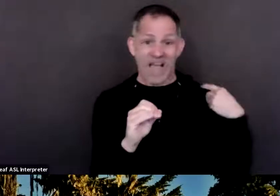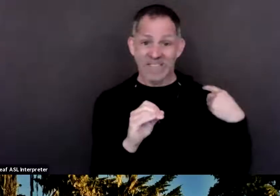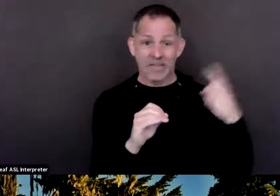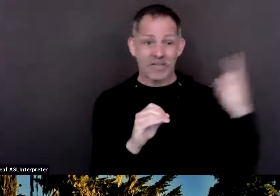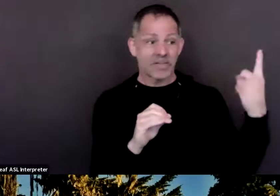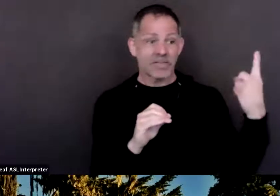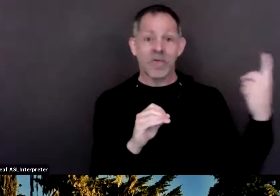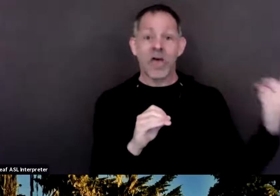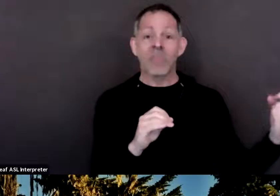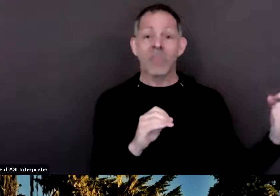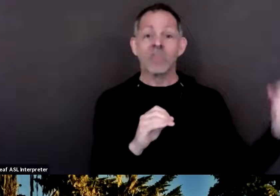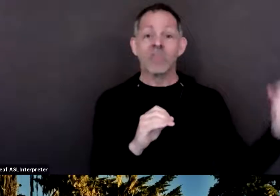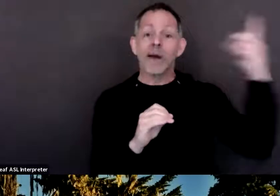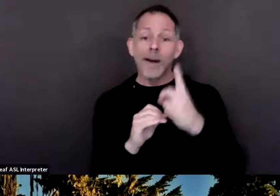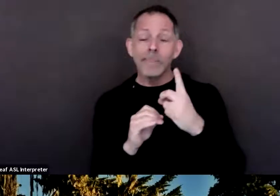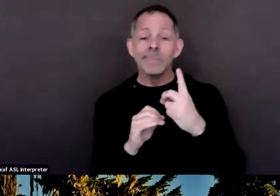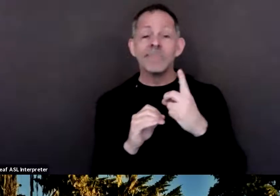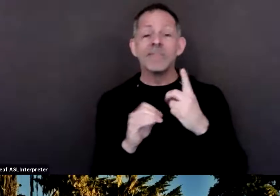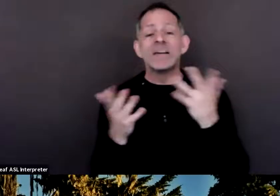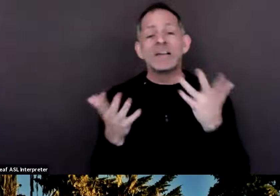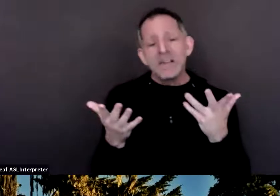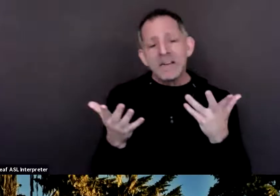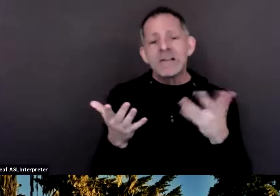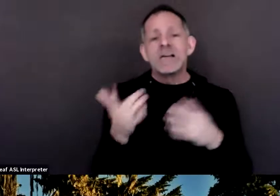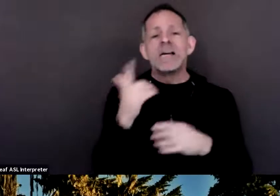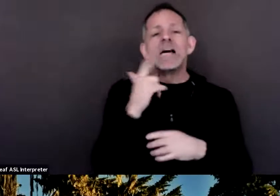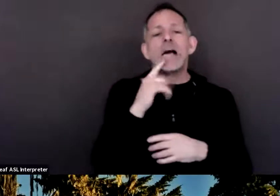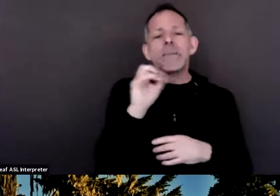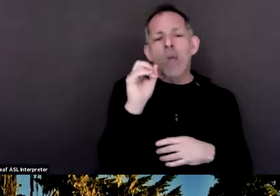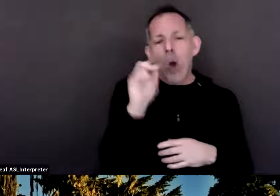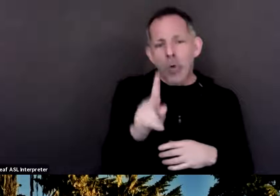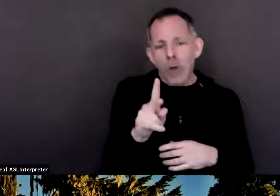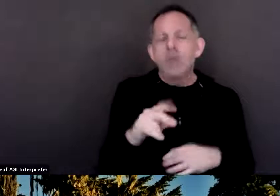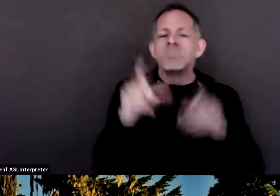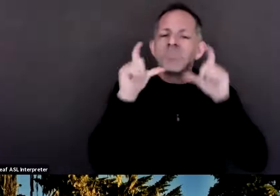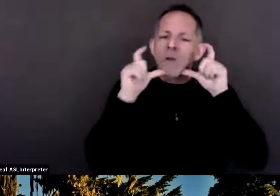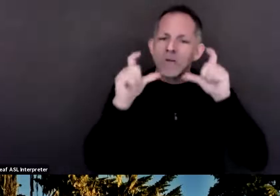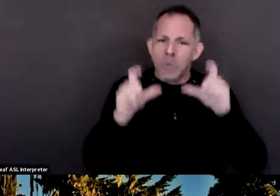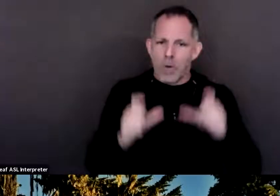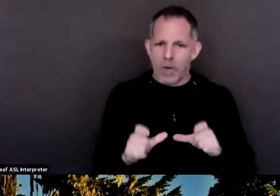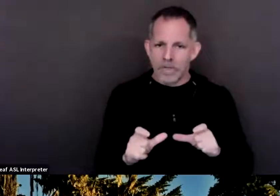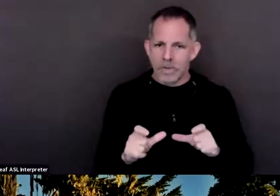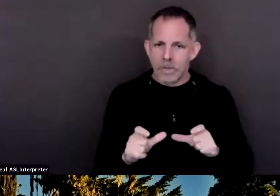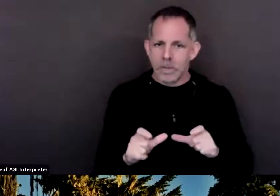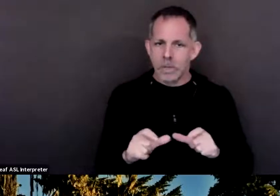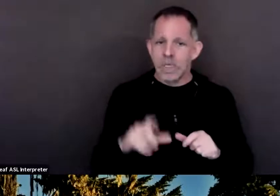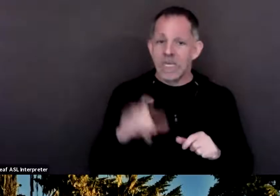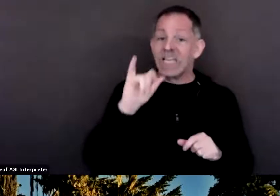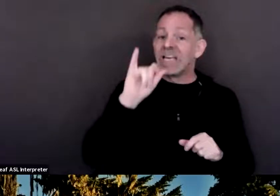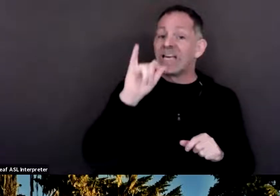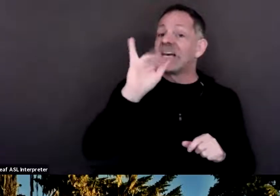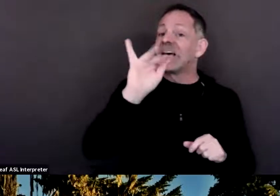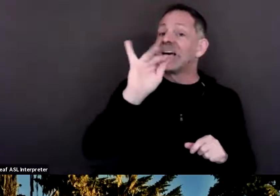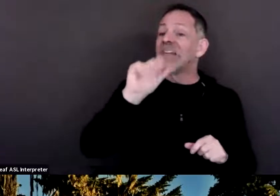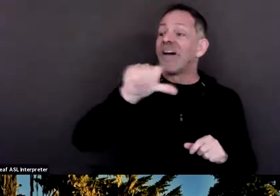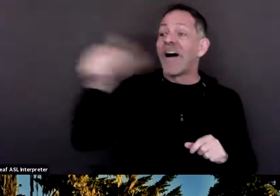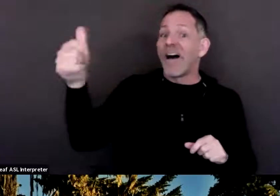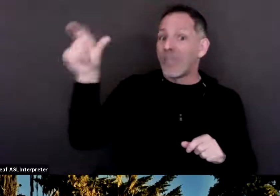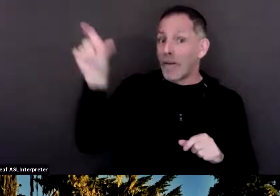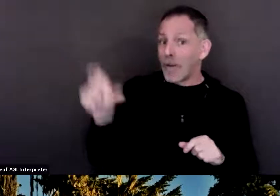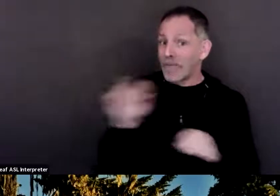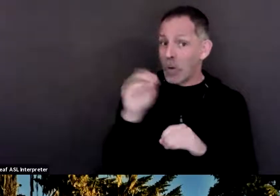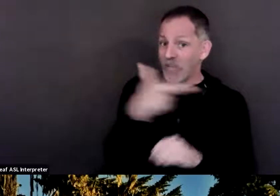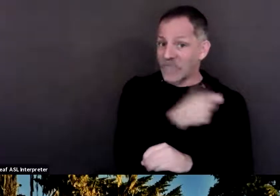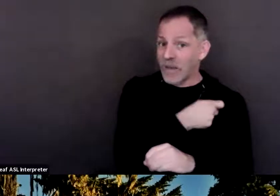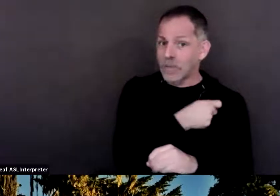can let the mask go if those other people who are unvaccinated are not at high risk, meaning,